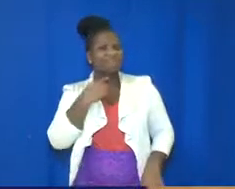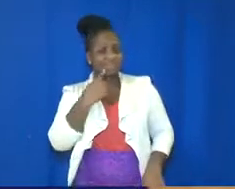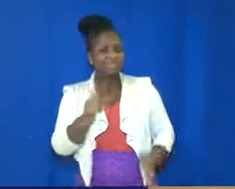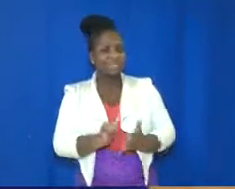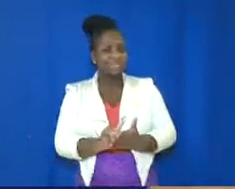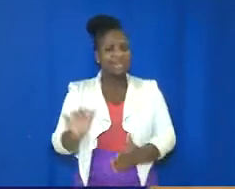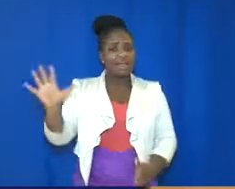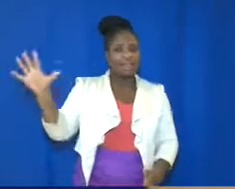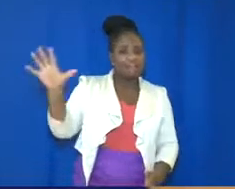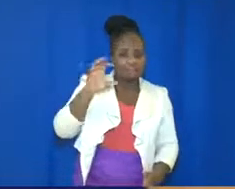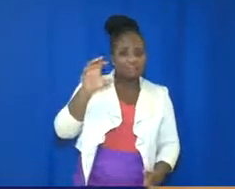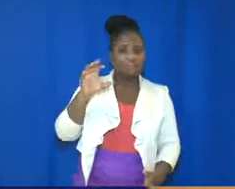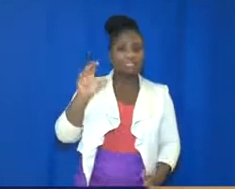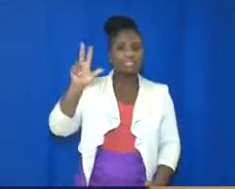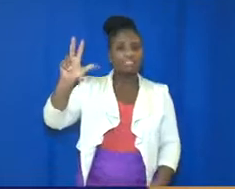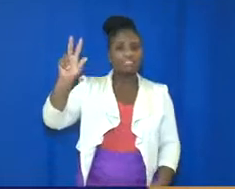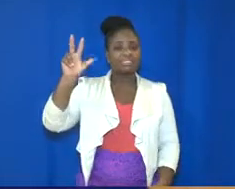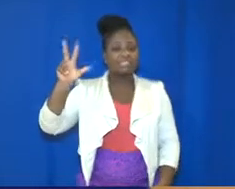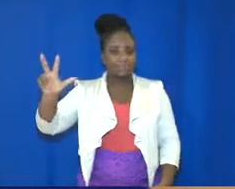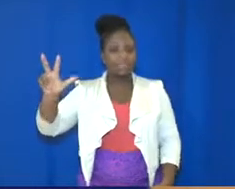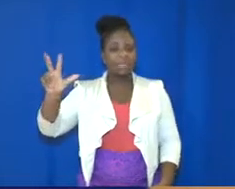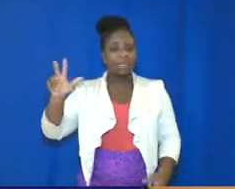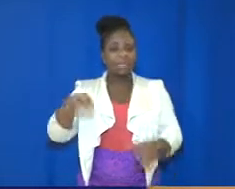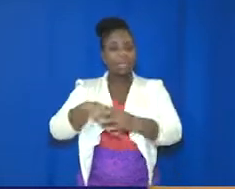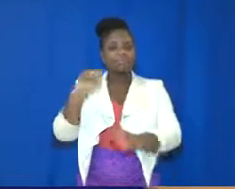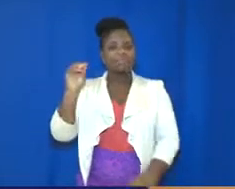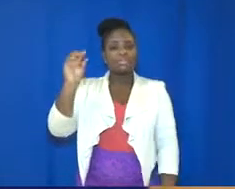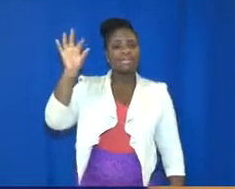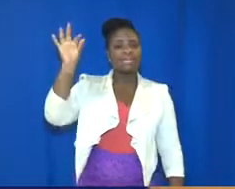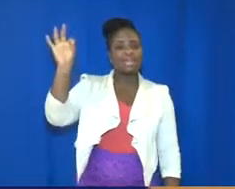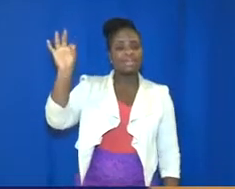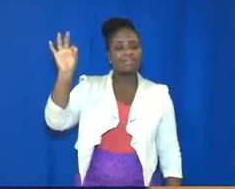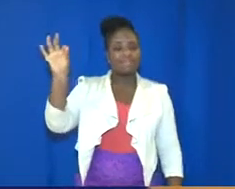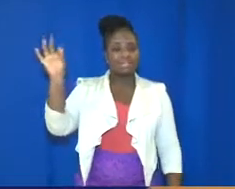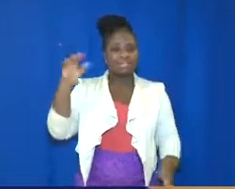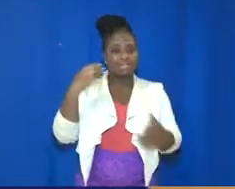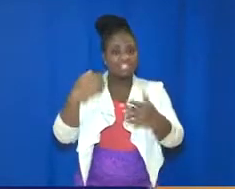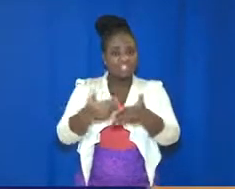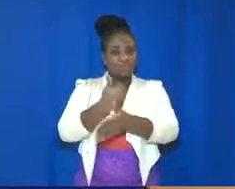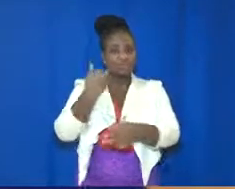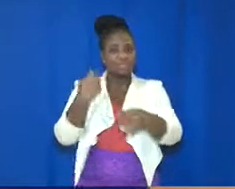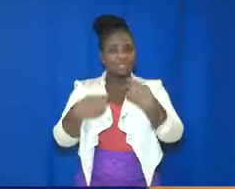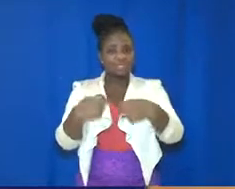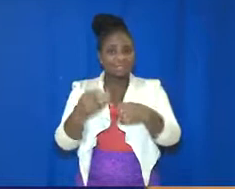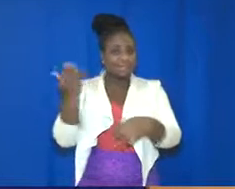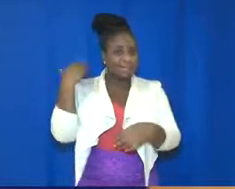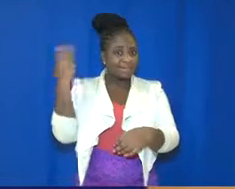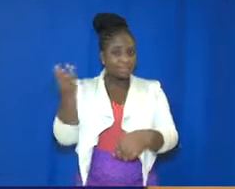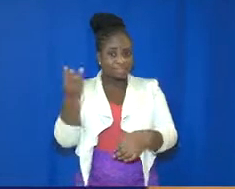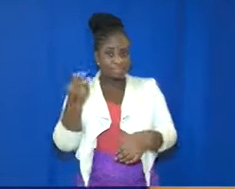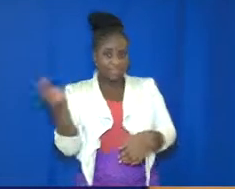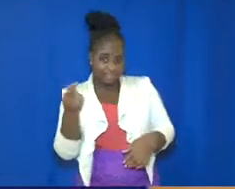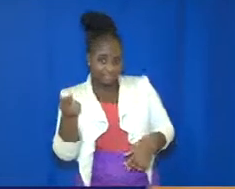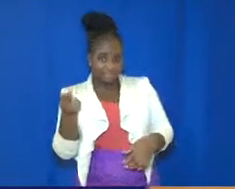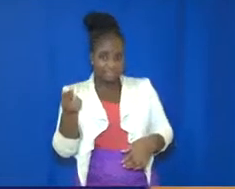stress that 533 out of the 921 new cases recorded between last